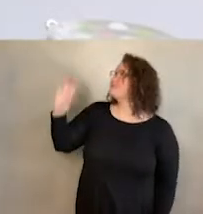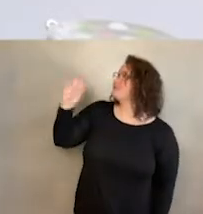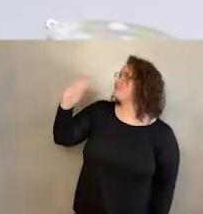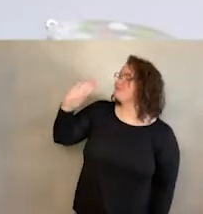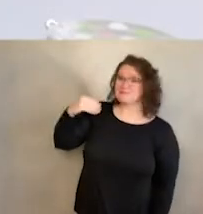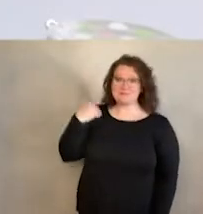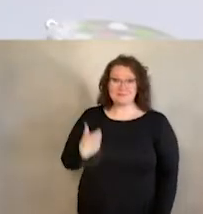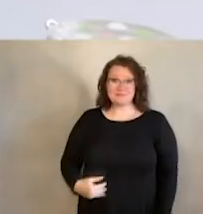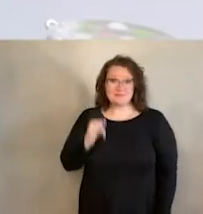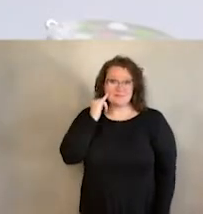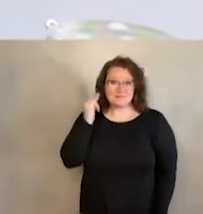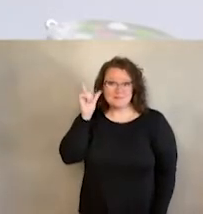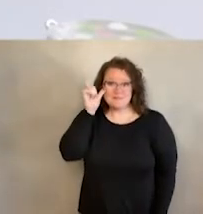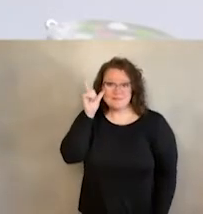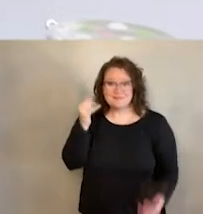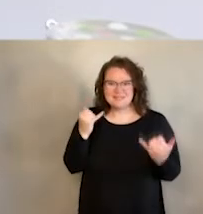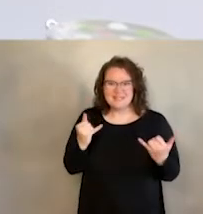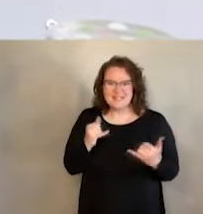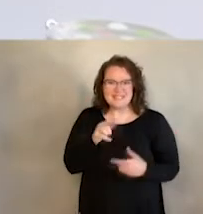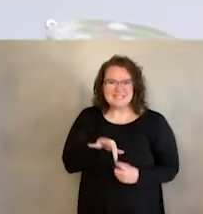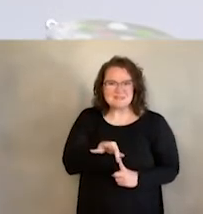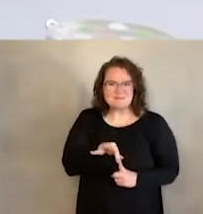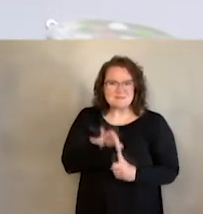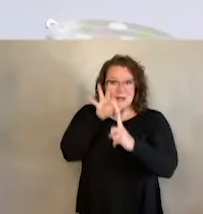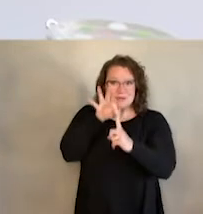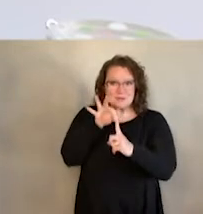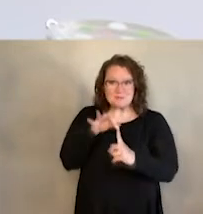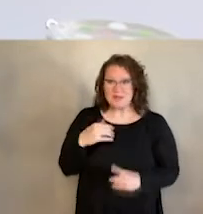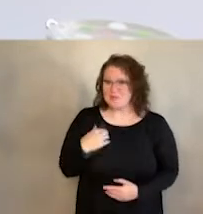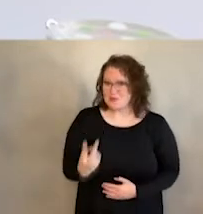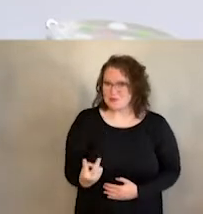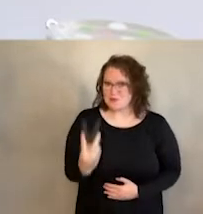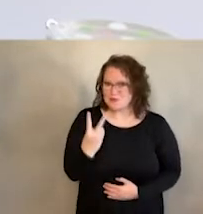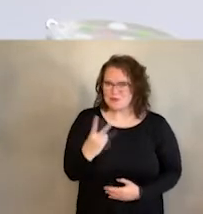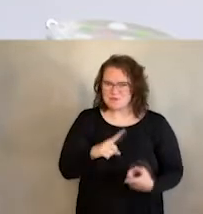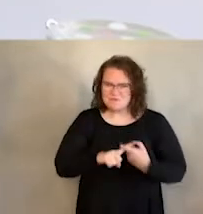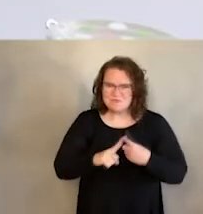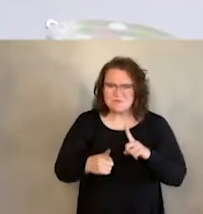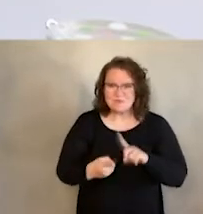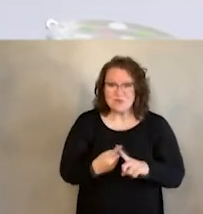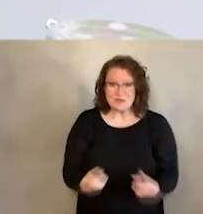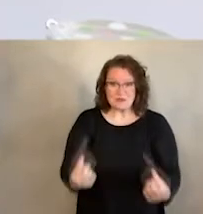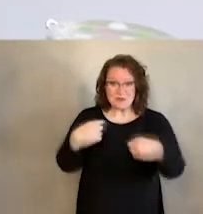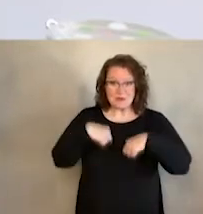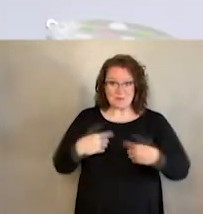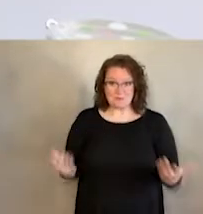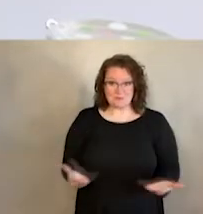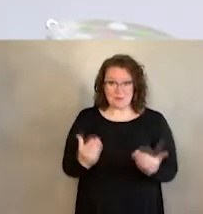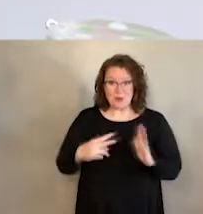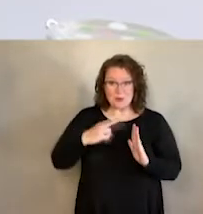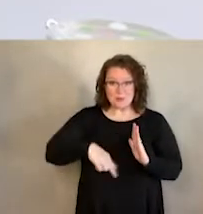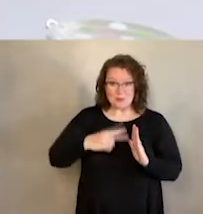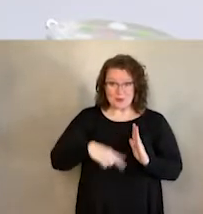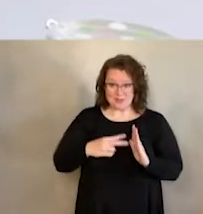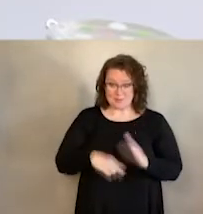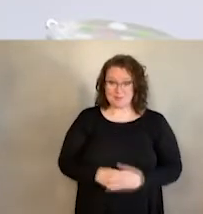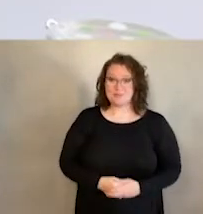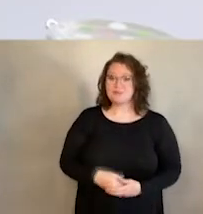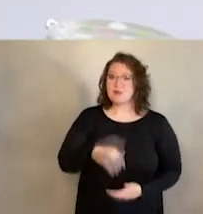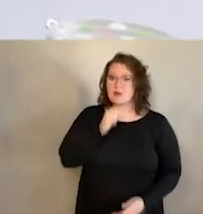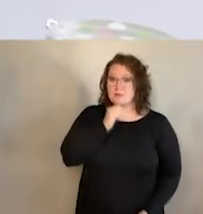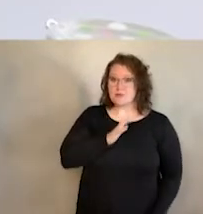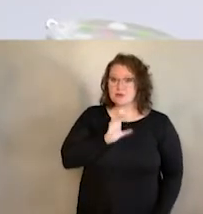Hi Miss Jessica. We're in for a treat today. I've got two very good friends coming to read to us. I've got Miss